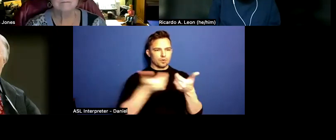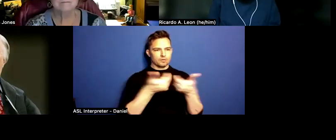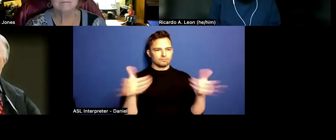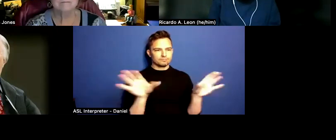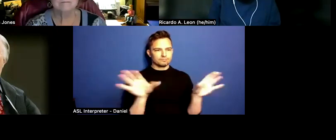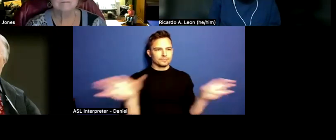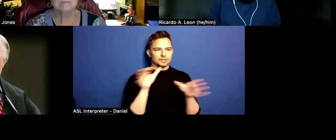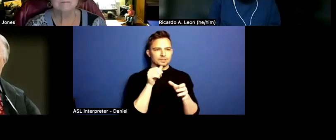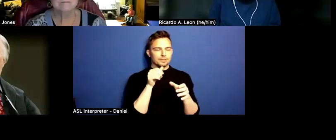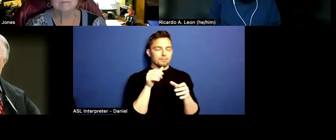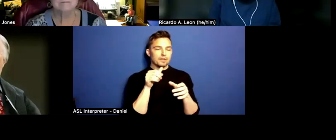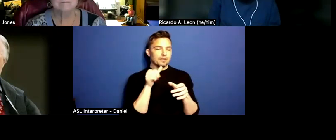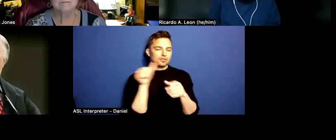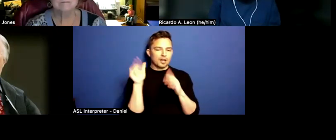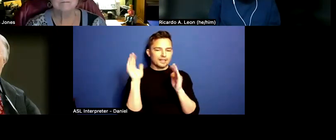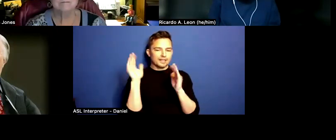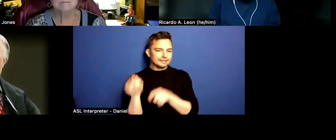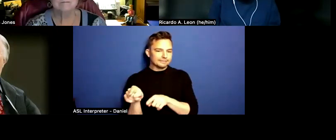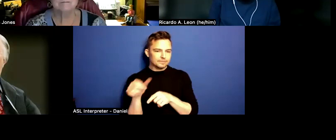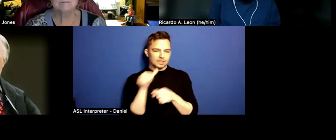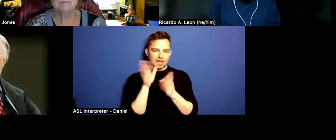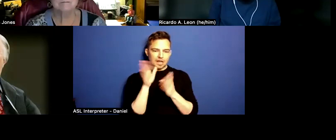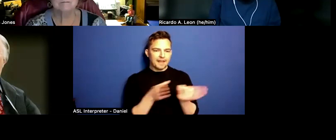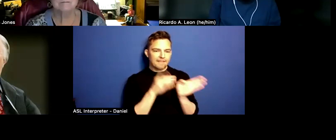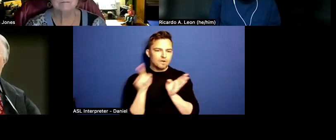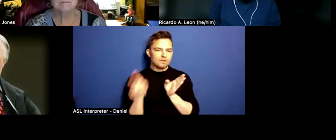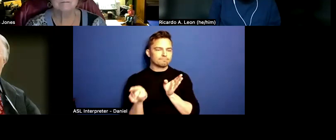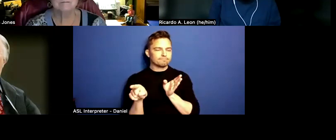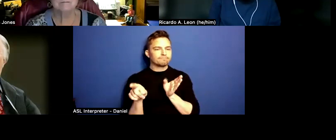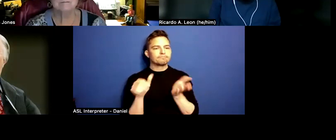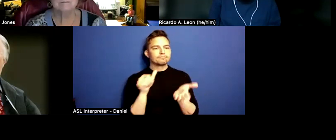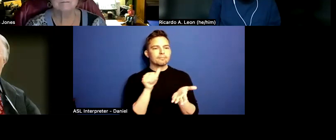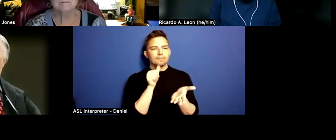be anticipated, they're not to be planned for, they're not to be